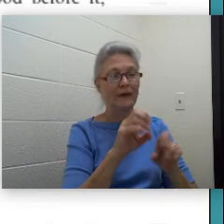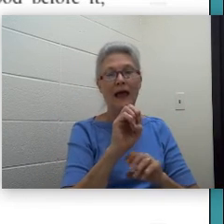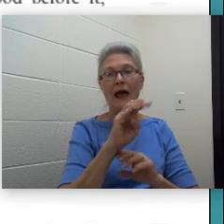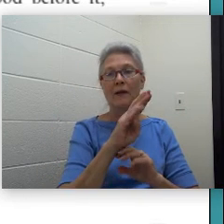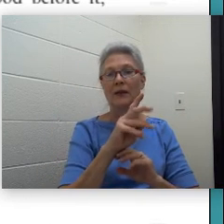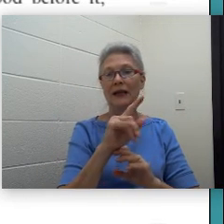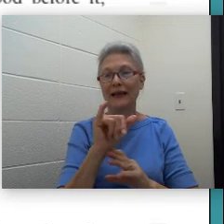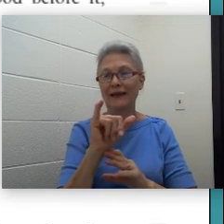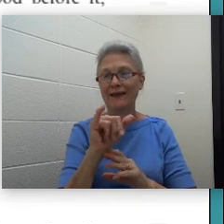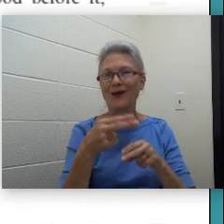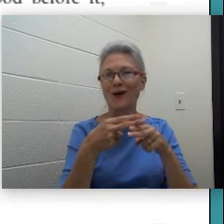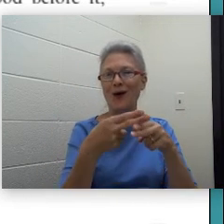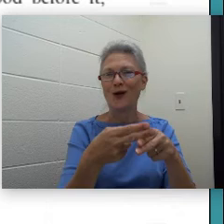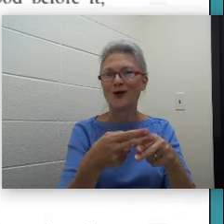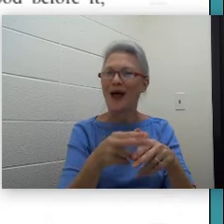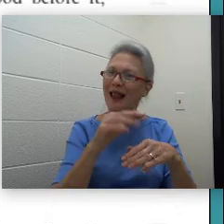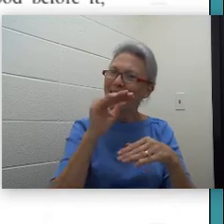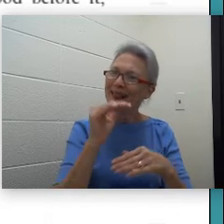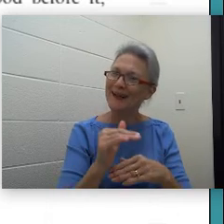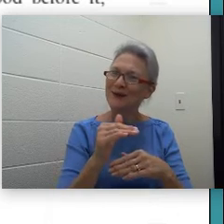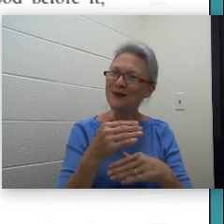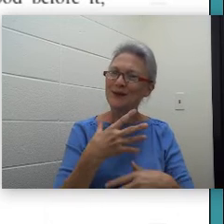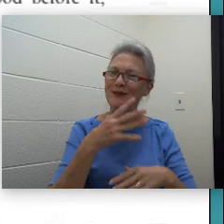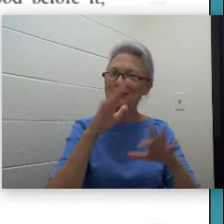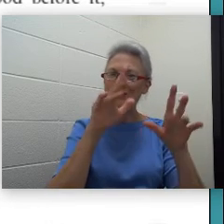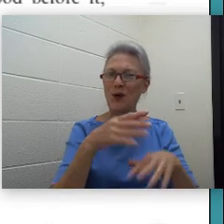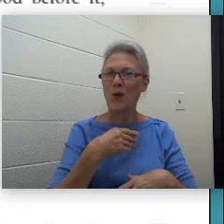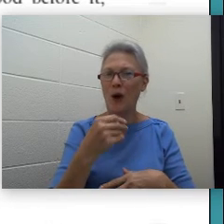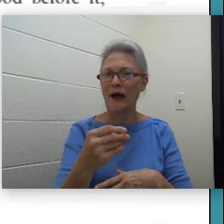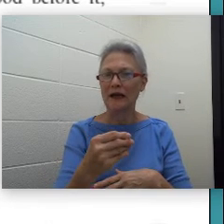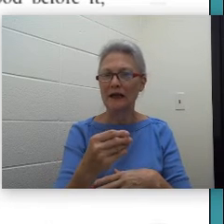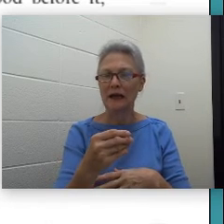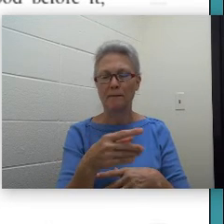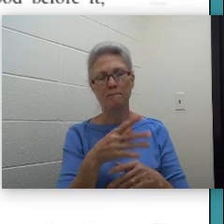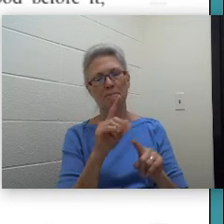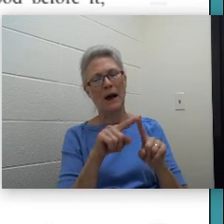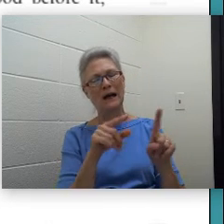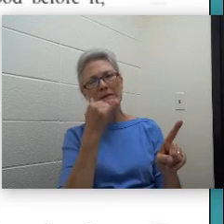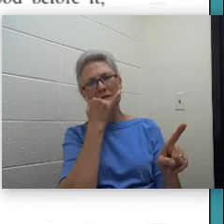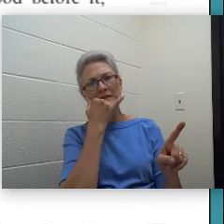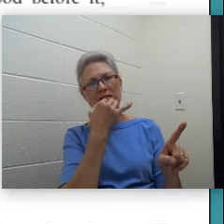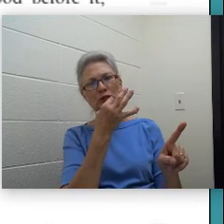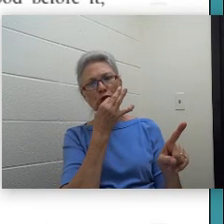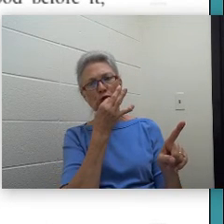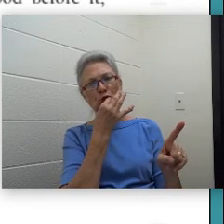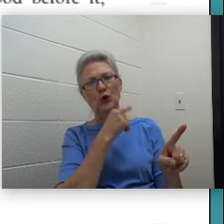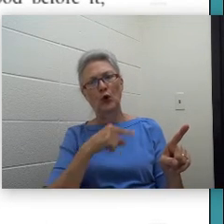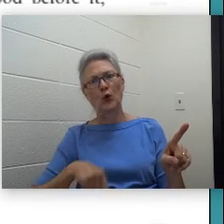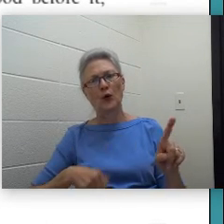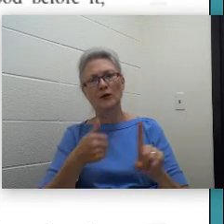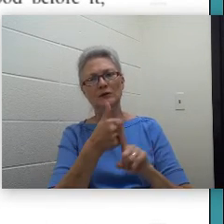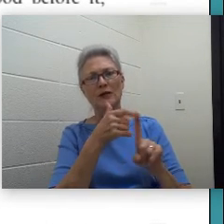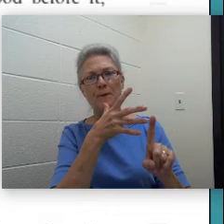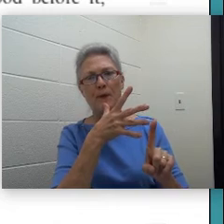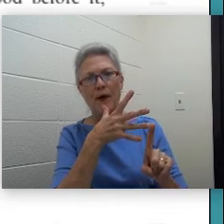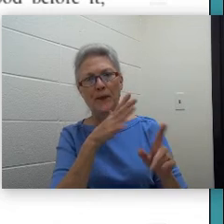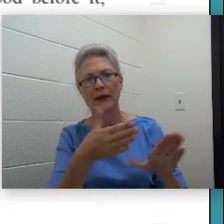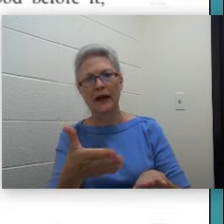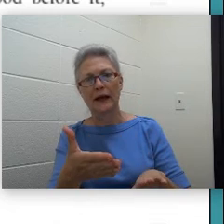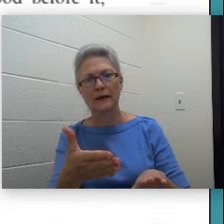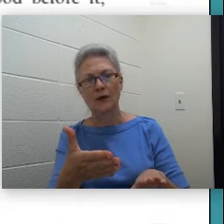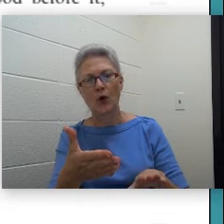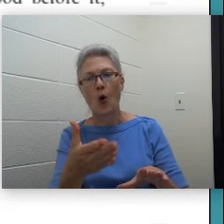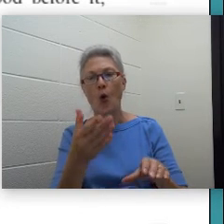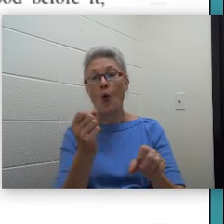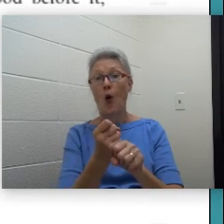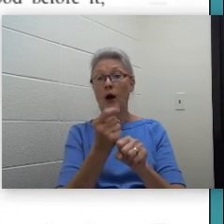White. Sadly, as soon as the child was born, the queen died. A year later, the king took